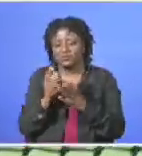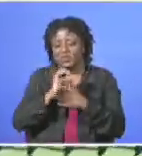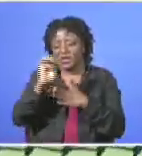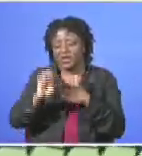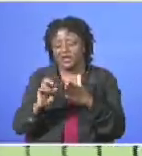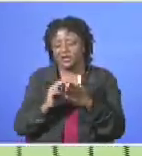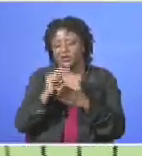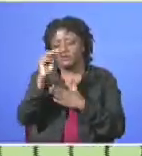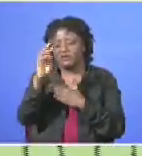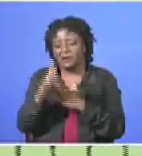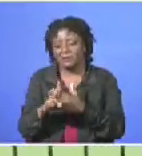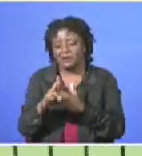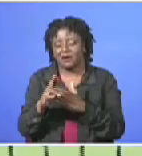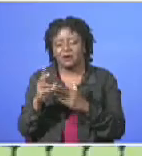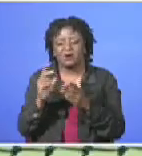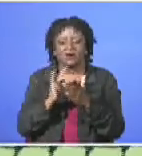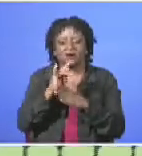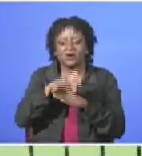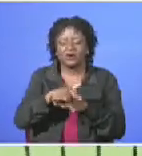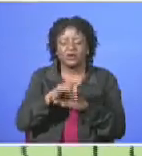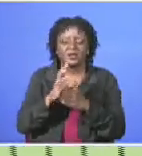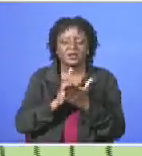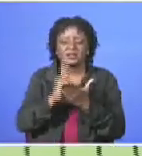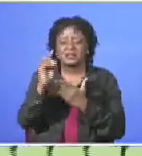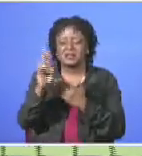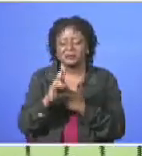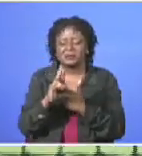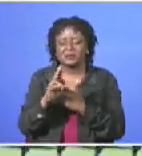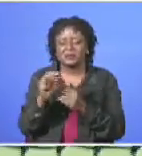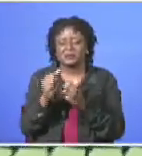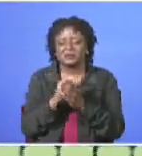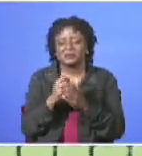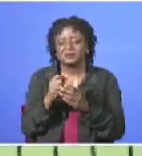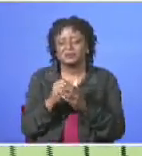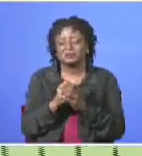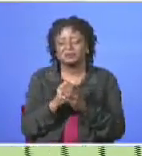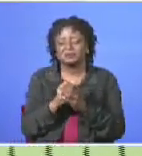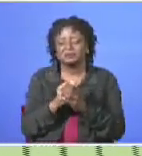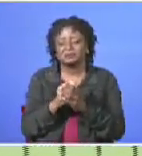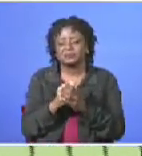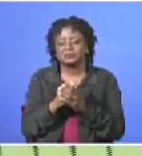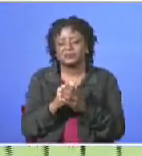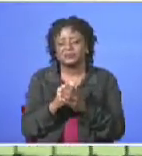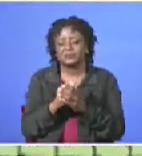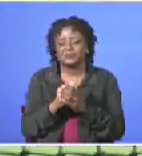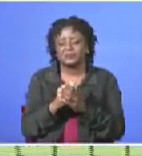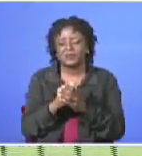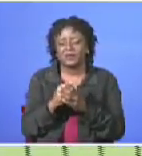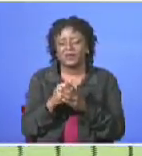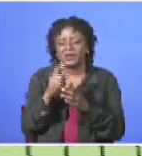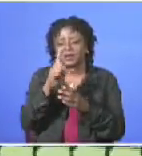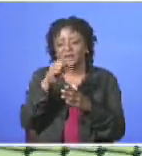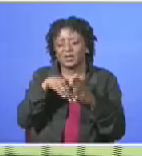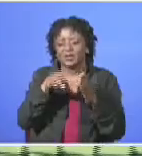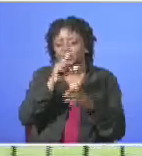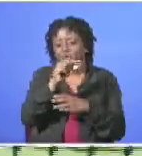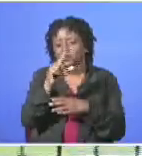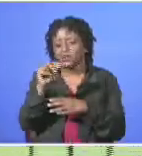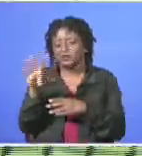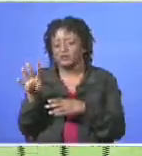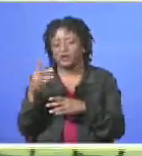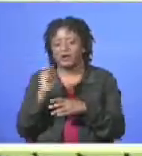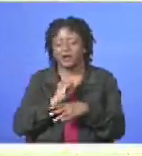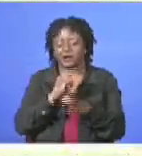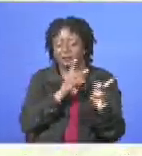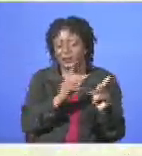So to have everything done in 1 week instead of spreading it out helps the players a lot. 100% 2024, I plan to play the Olympics. That's my biggest